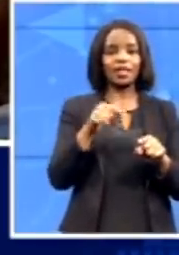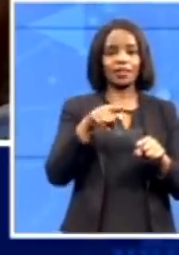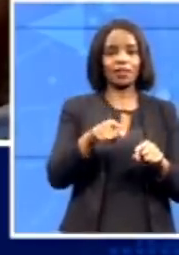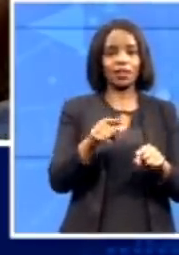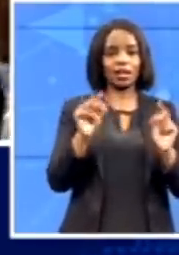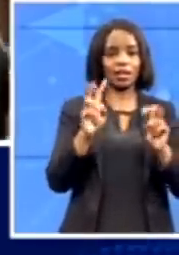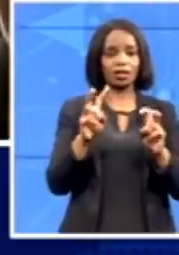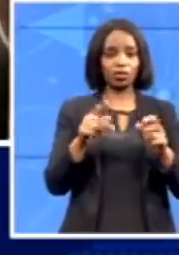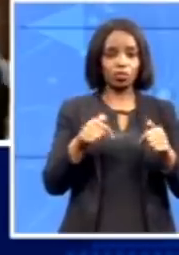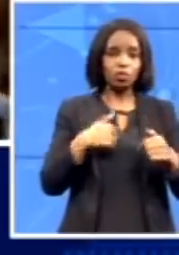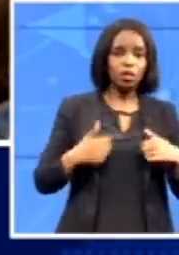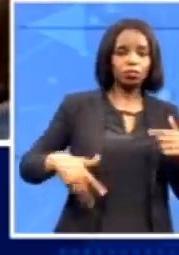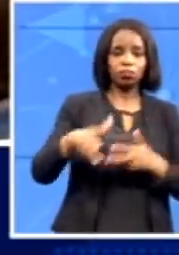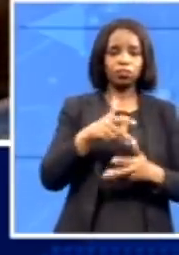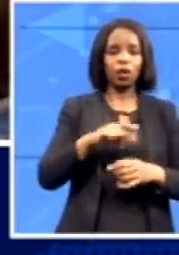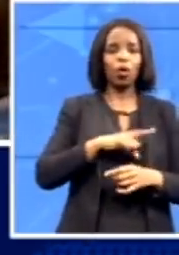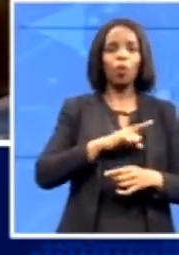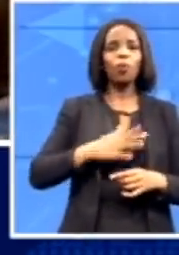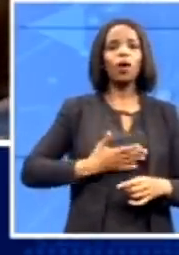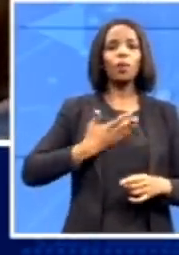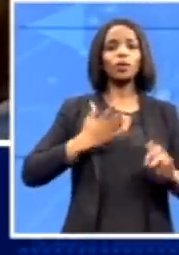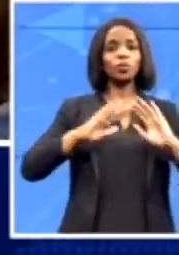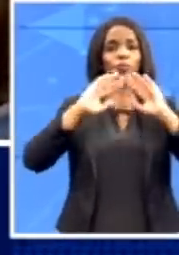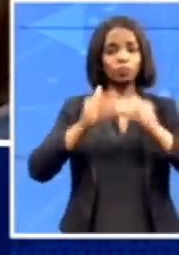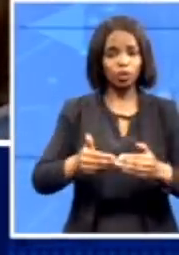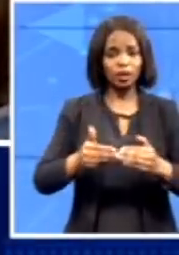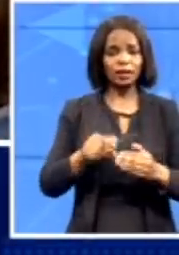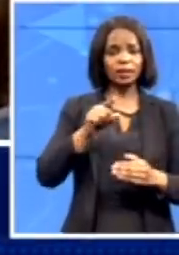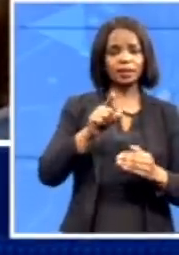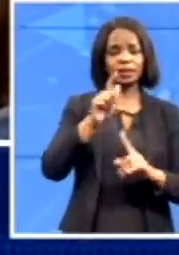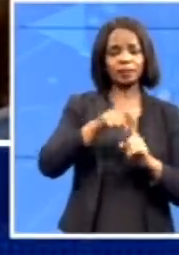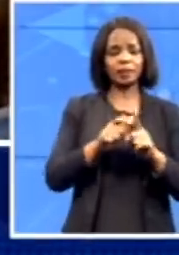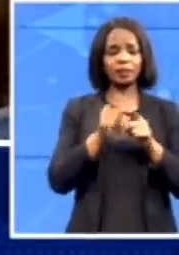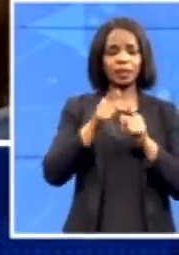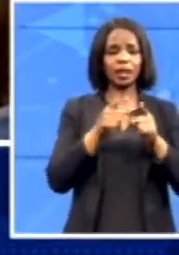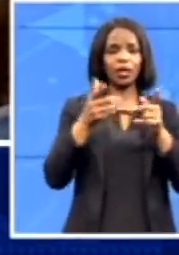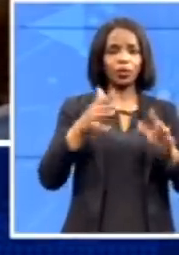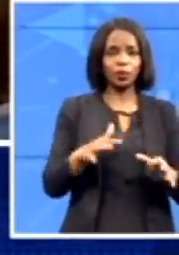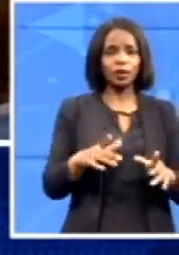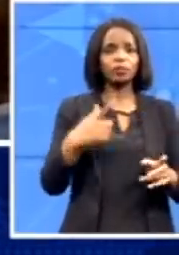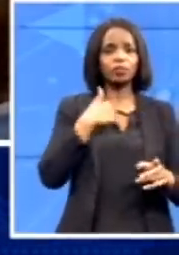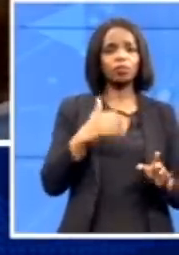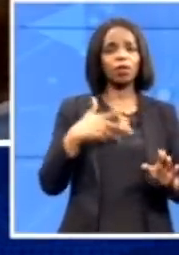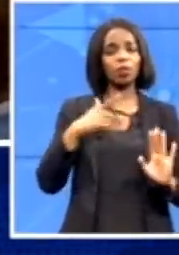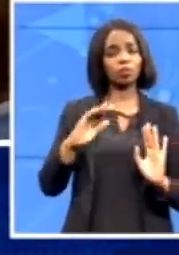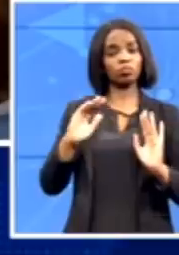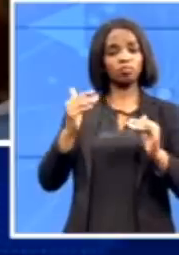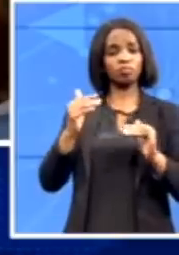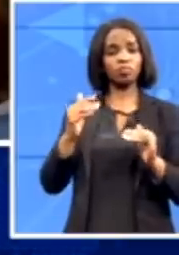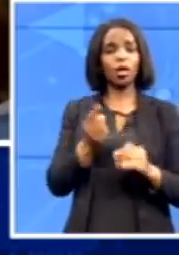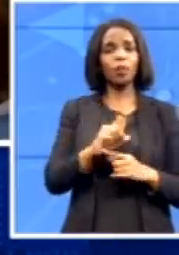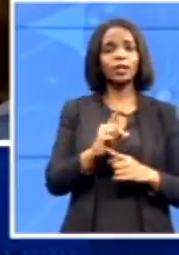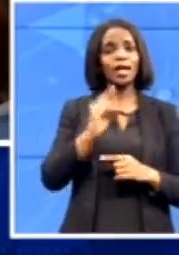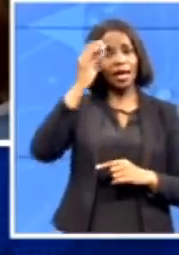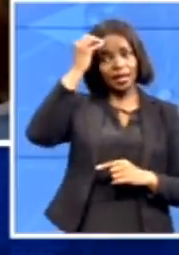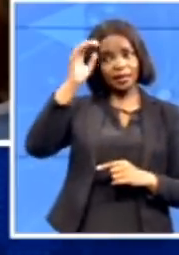the interest of the accused. I want to protect the integrity of the justice system, and I want to make sure that justice is achieved generally. So no